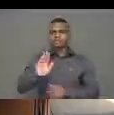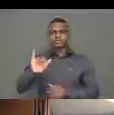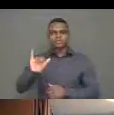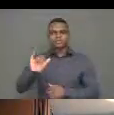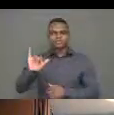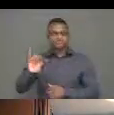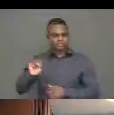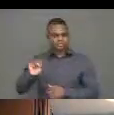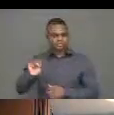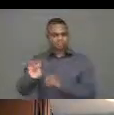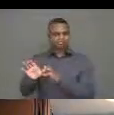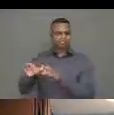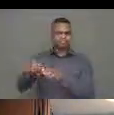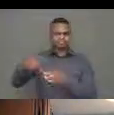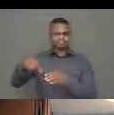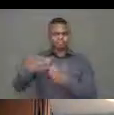Shane.